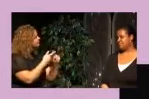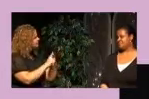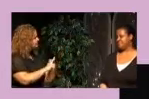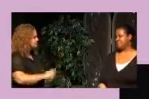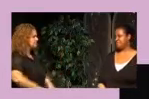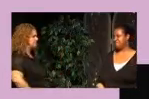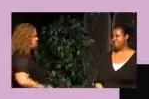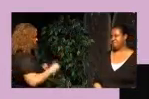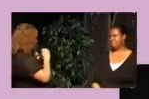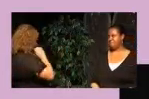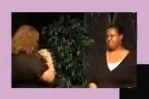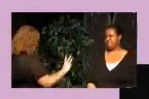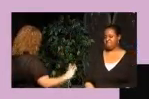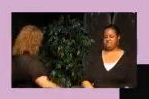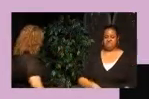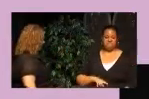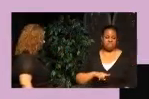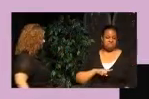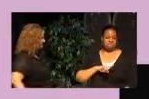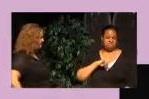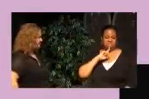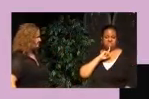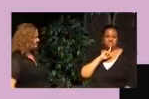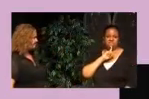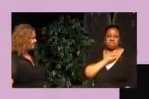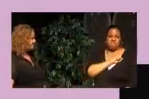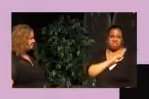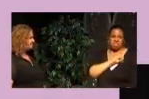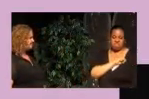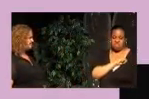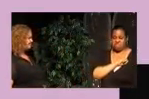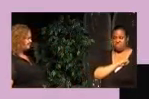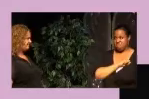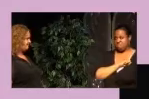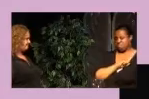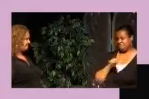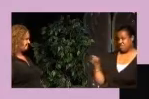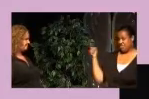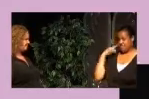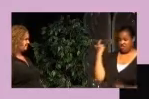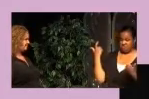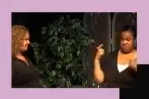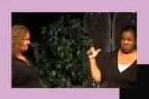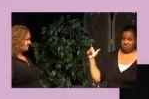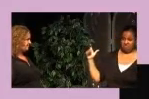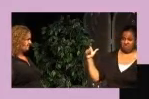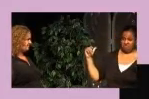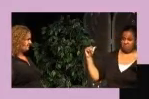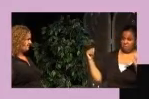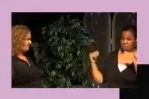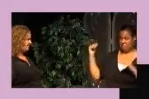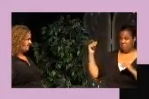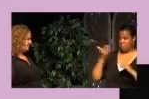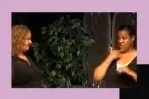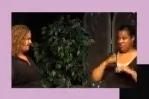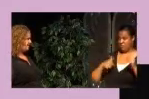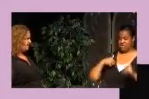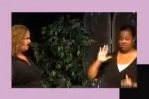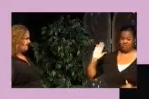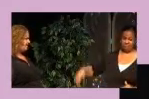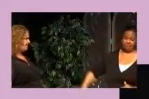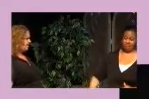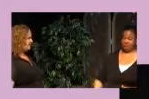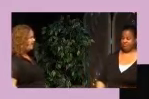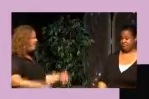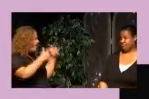Ew. Only if she ditches her tedious delusions of grandeur. Listen! I know it'll knock some sense into her.